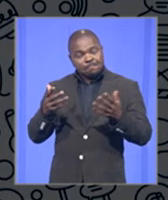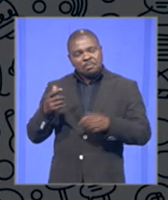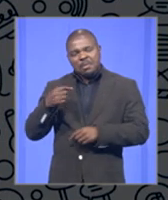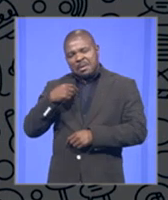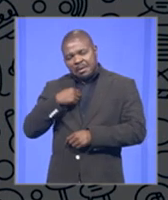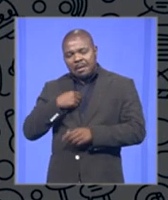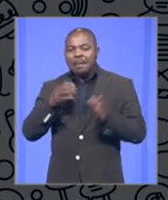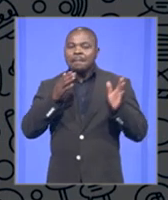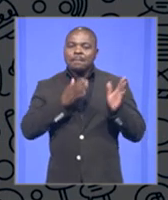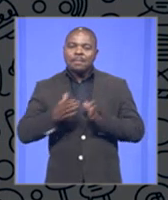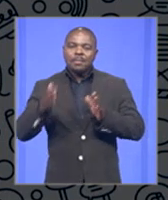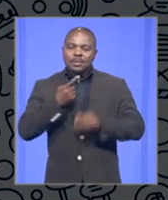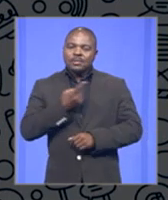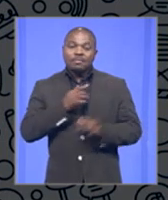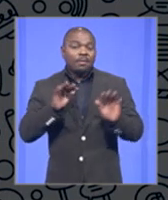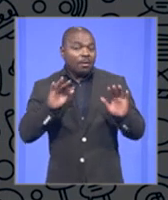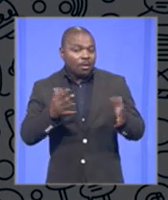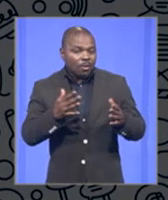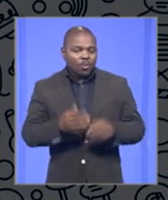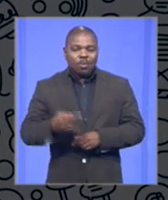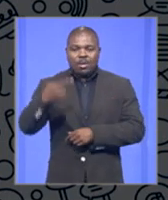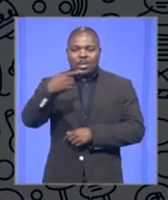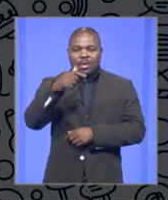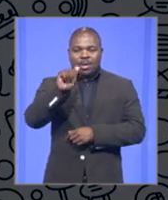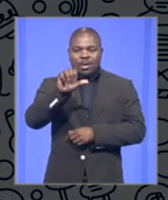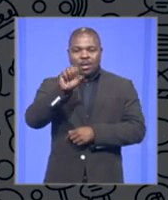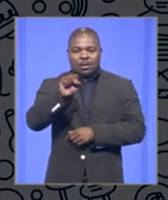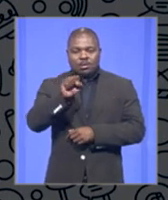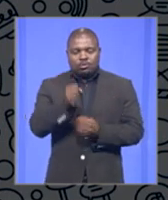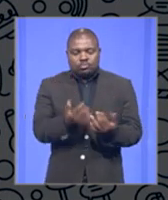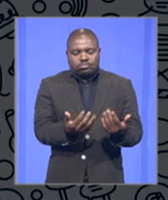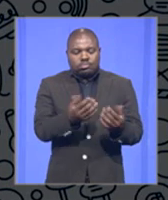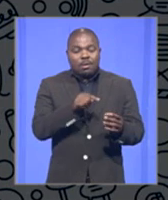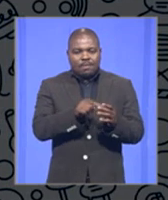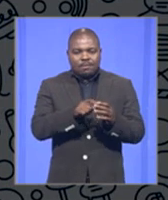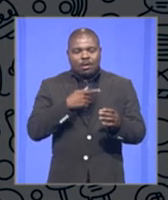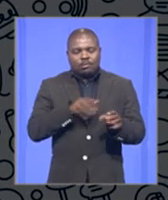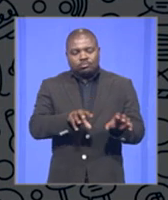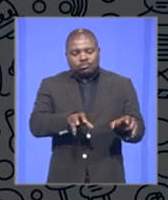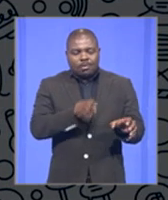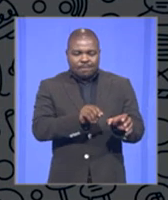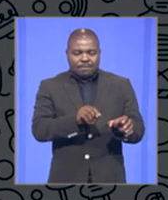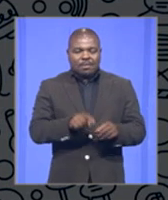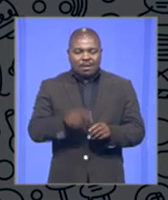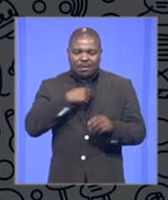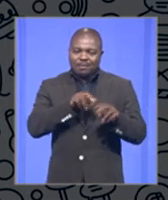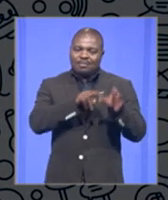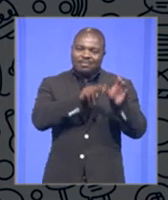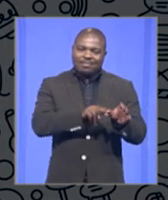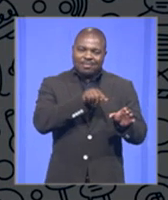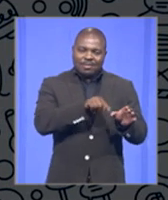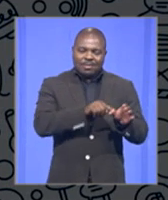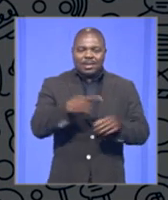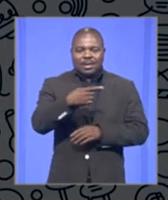ke ya ipaakanyeditse ka go reka stofo sa gase ke sona se ke itshegeditseng ka sona